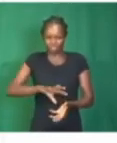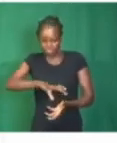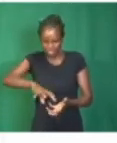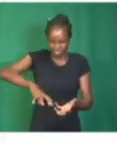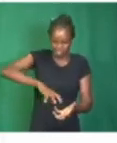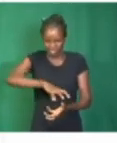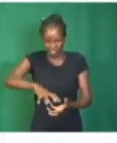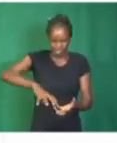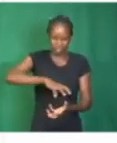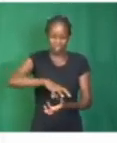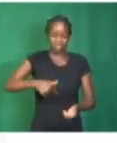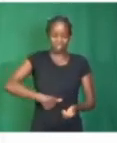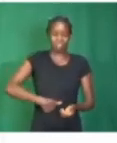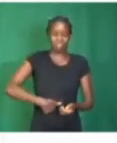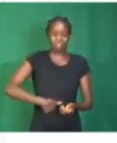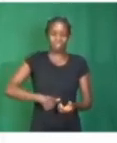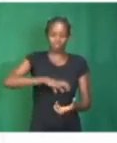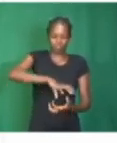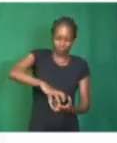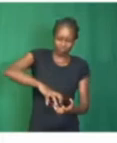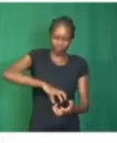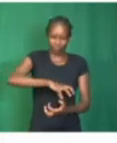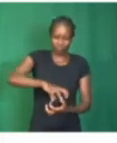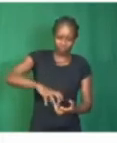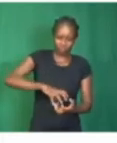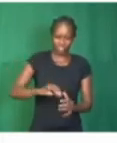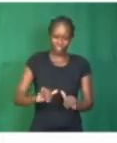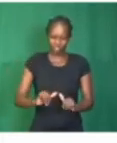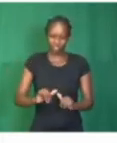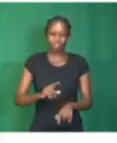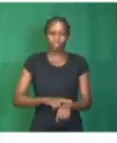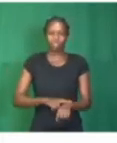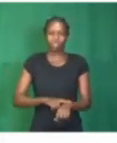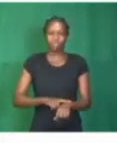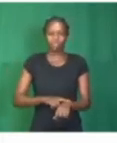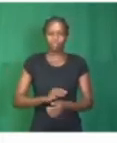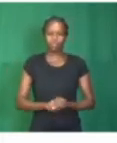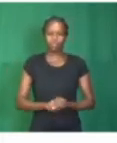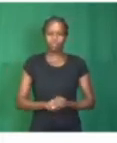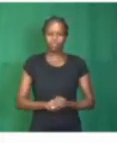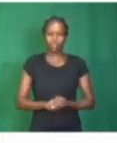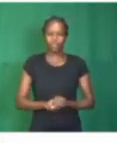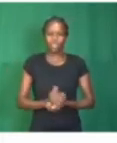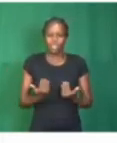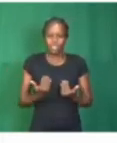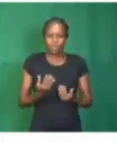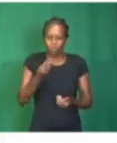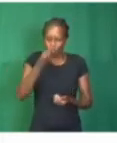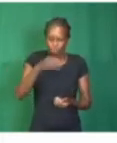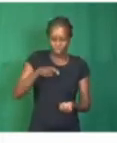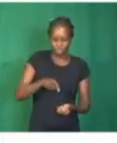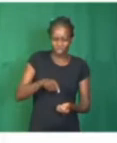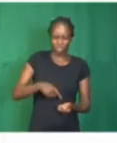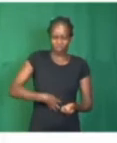around and it spent some time in the stomach so that it can be turned over and be mixed well with